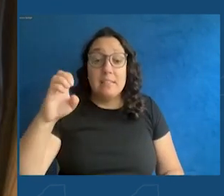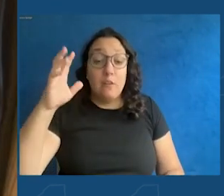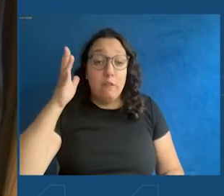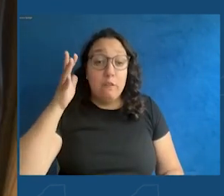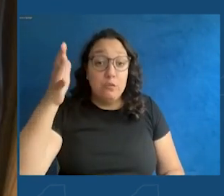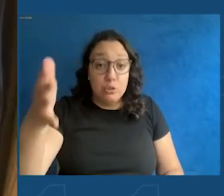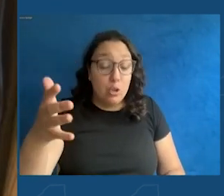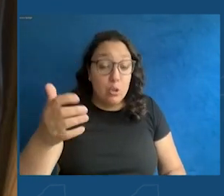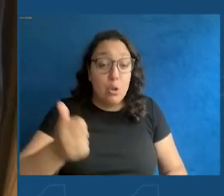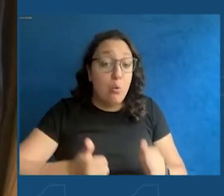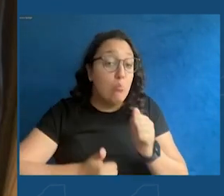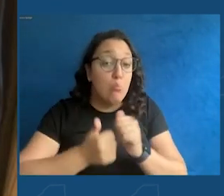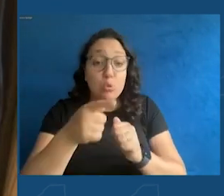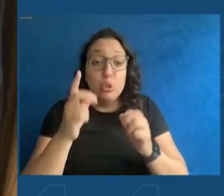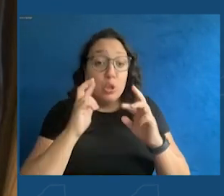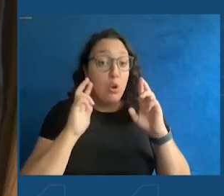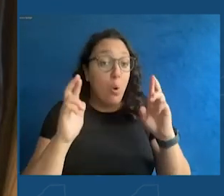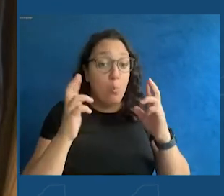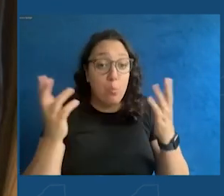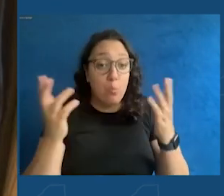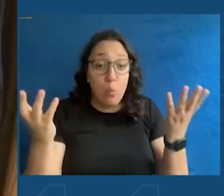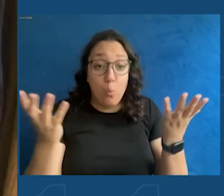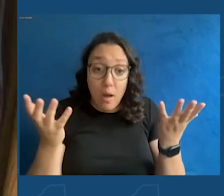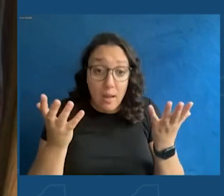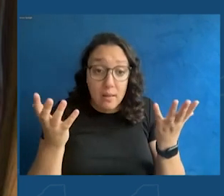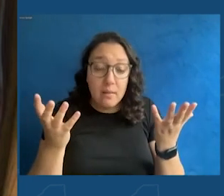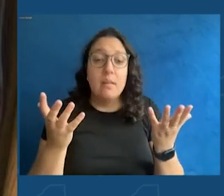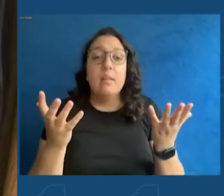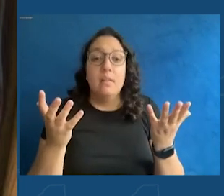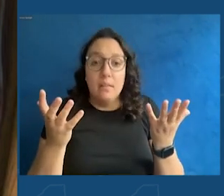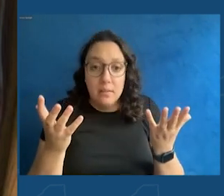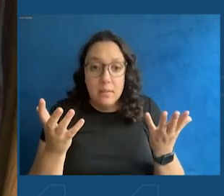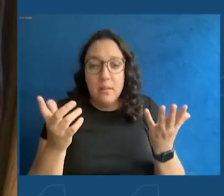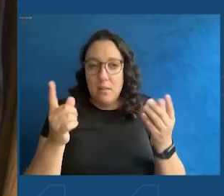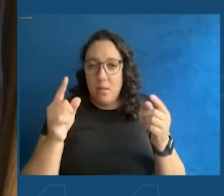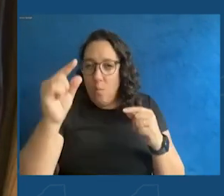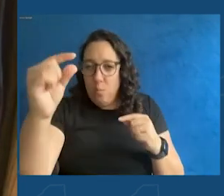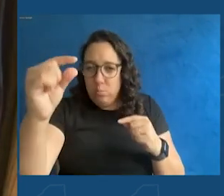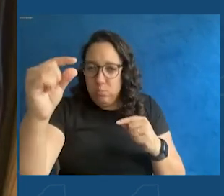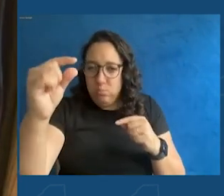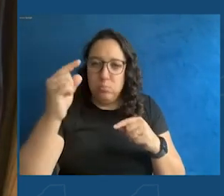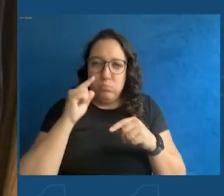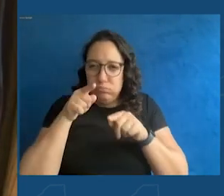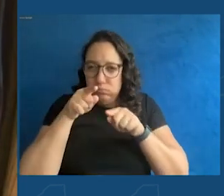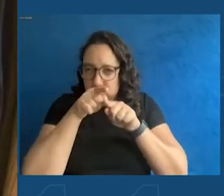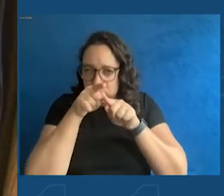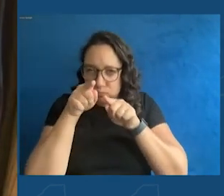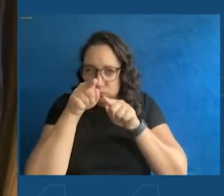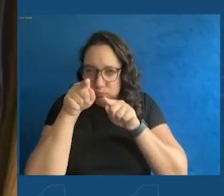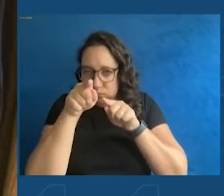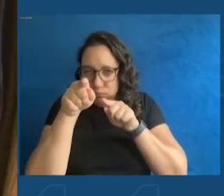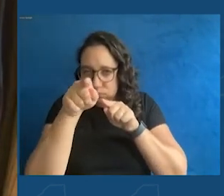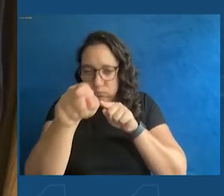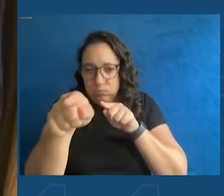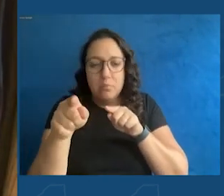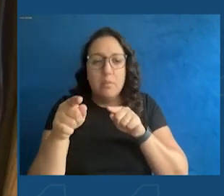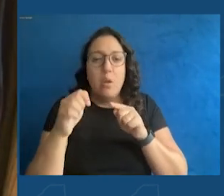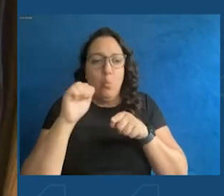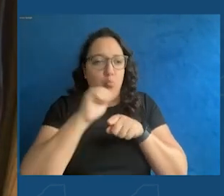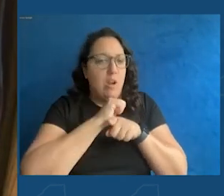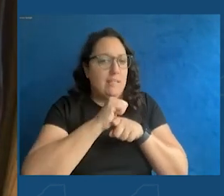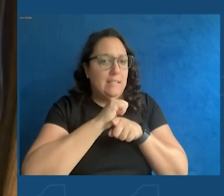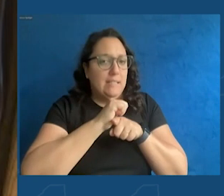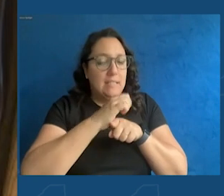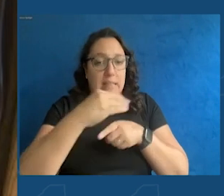you can hope for is that with long thought and study, with years of practice, and with the aid of that inward grace which